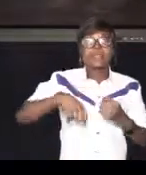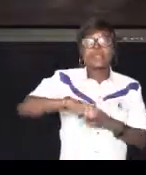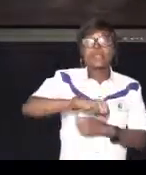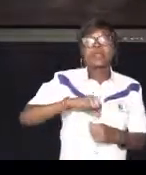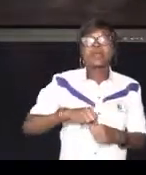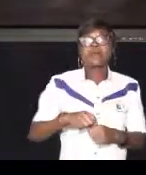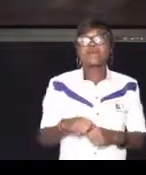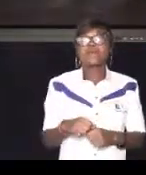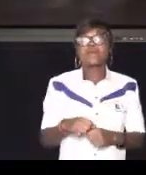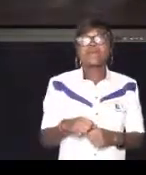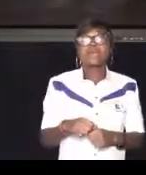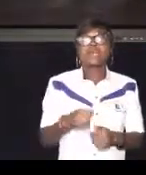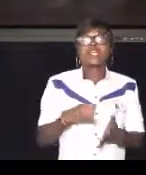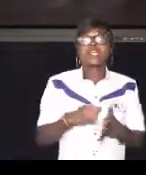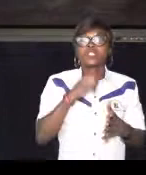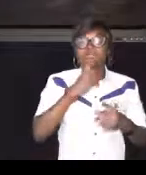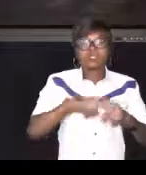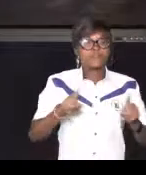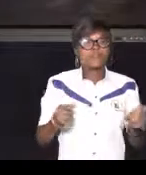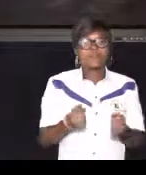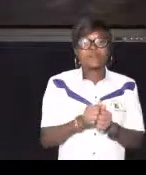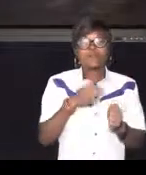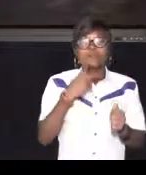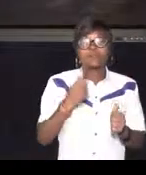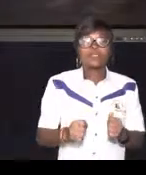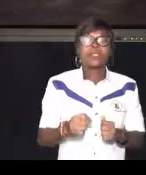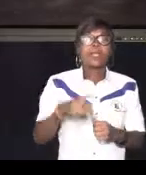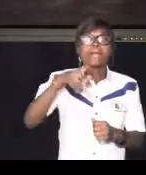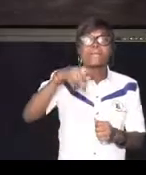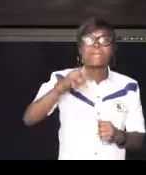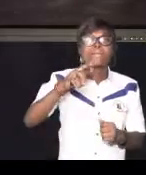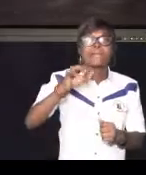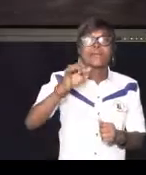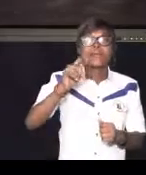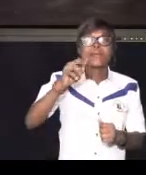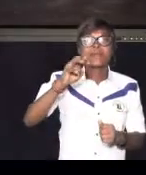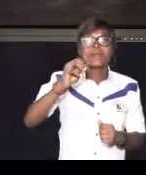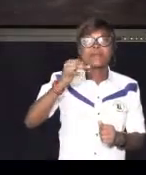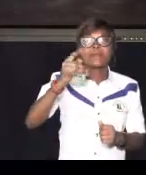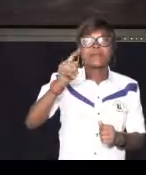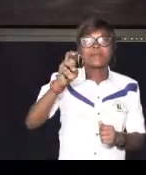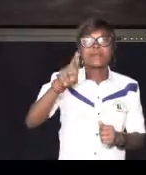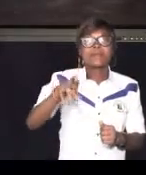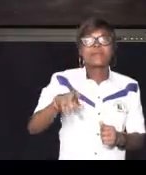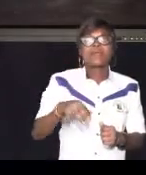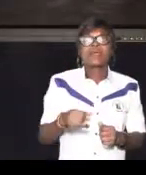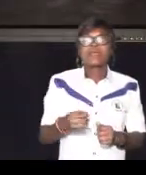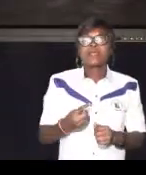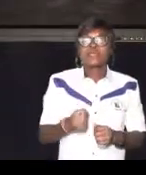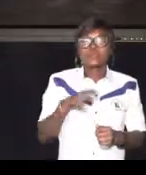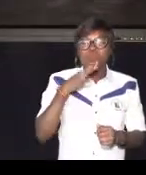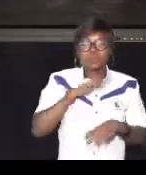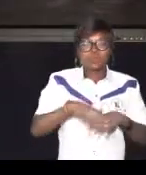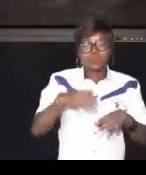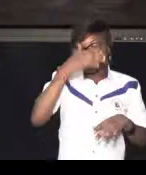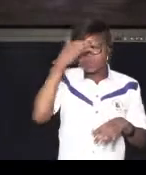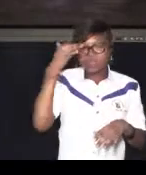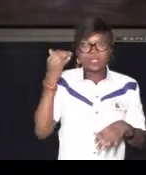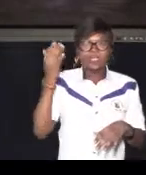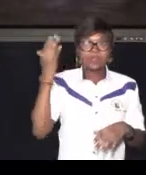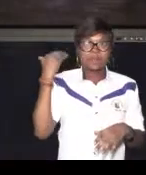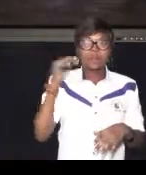that a closed shape occupies. It is different from the perimeter. Don't forget that the perimeter is the distance from a starting point along